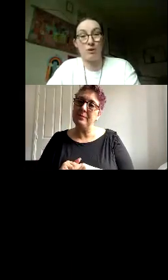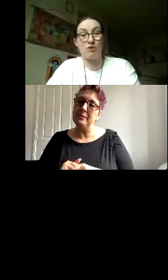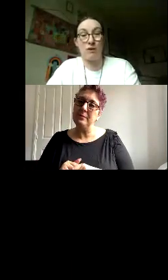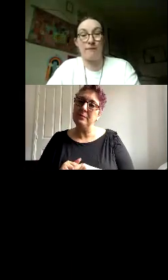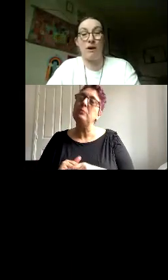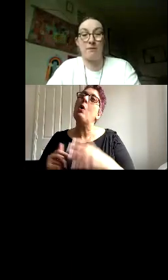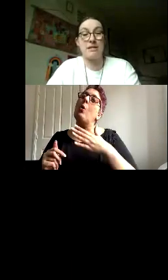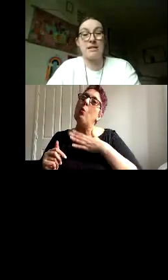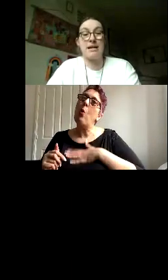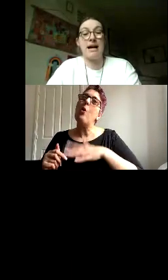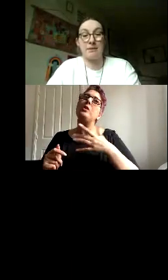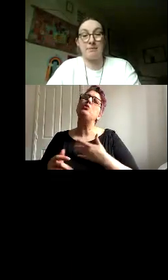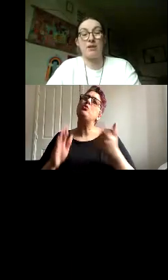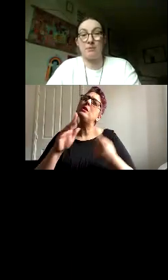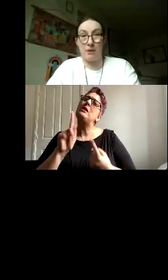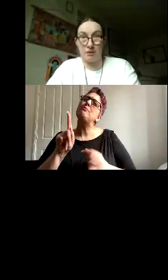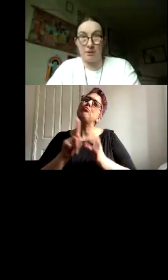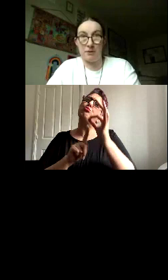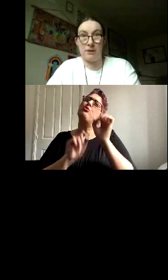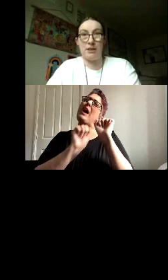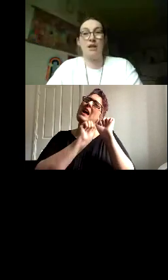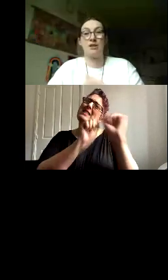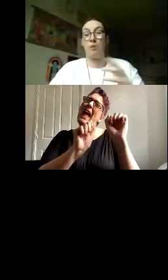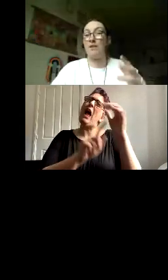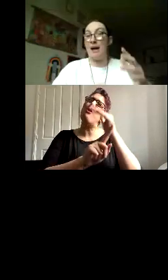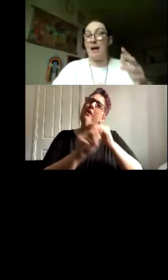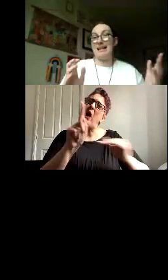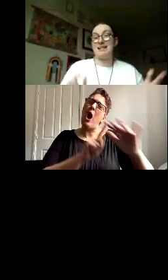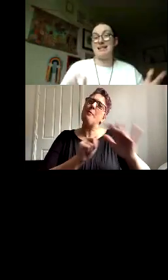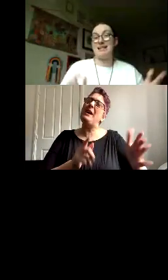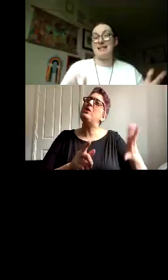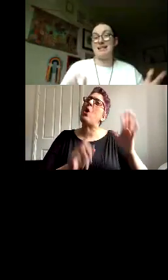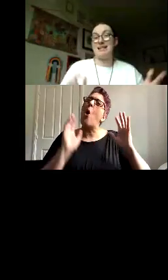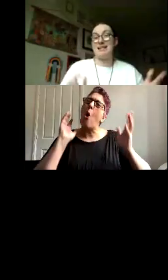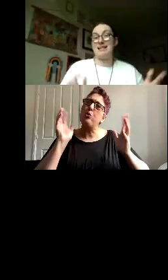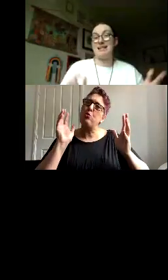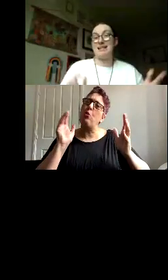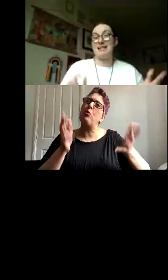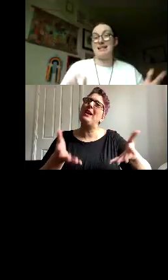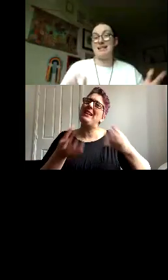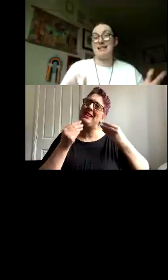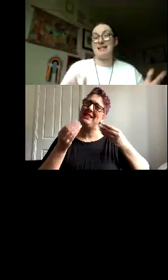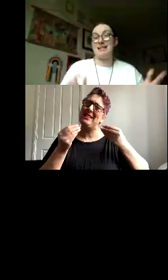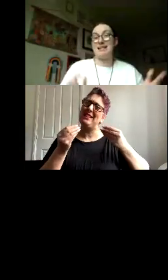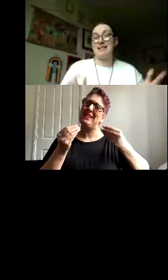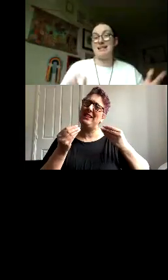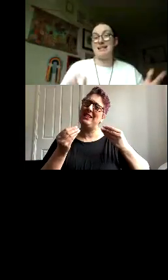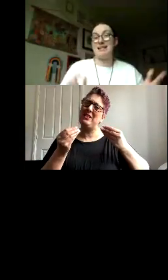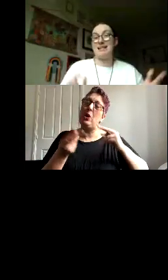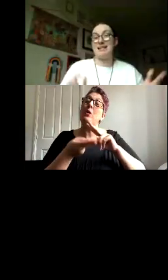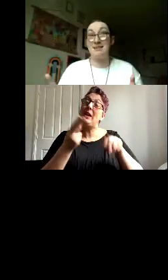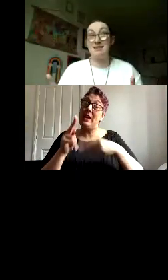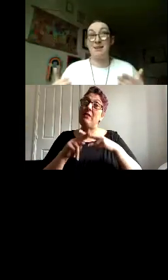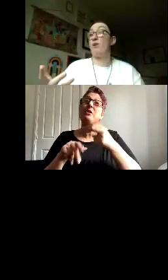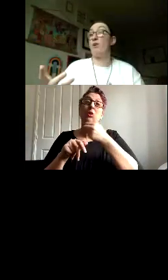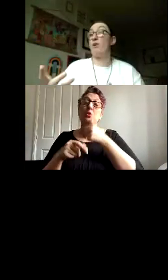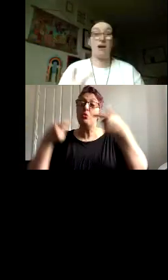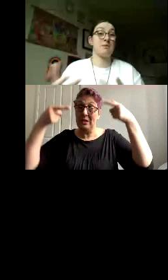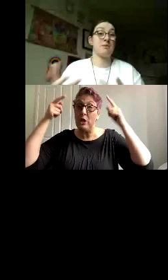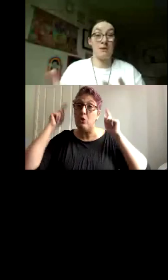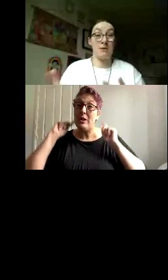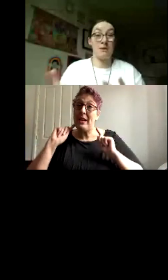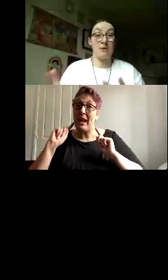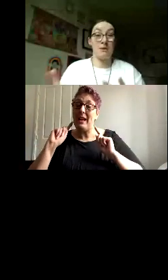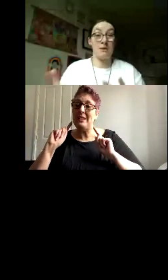individual auditory environment as much as possible. So what is if there's somebody who uses hearing aids, then we